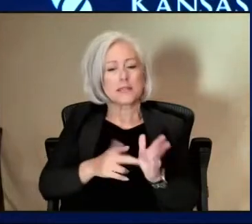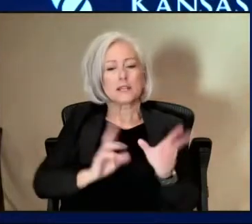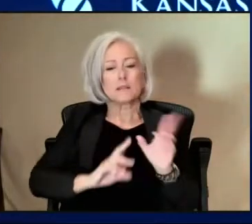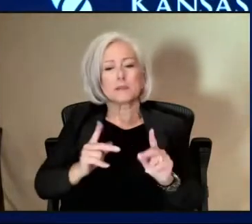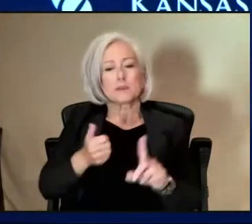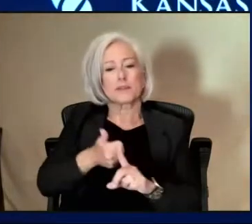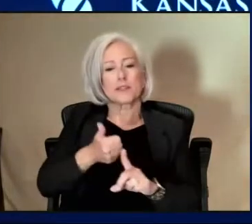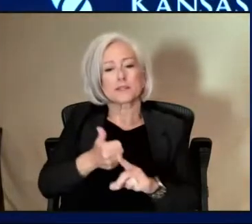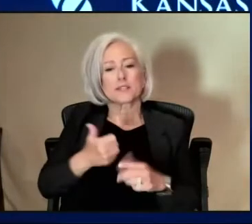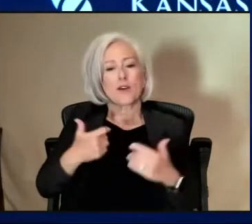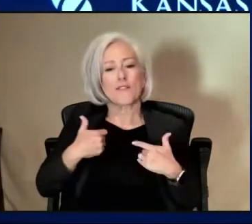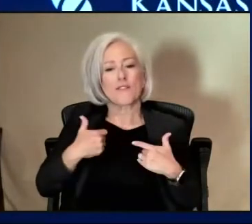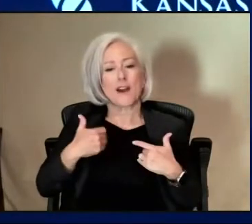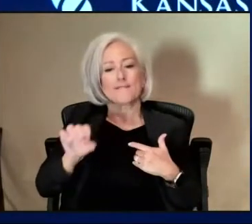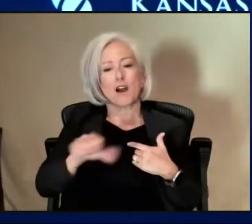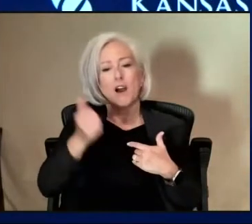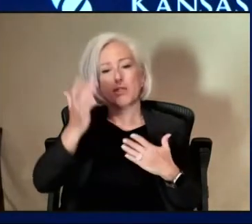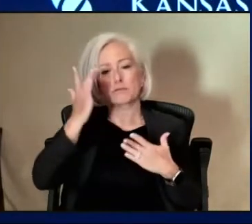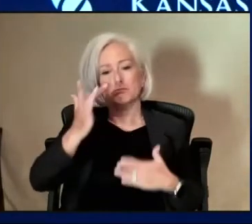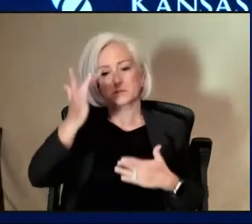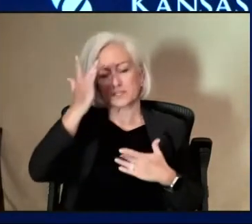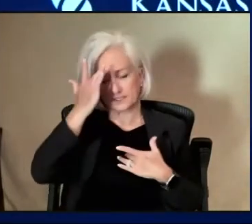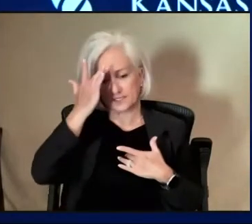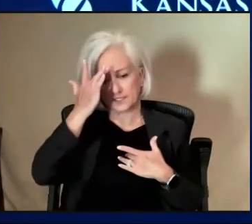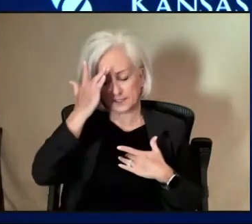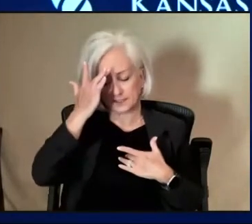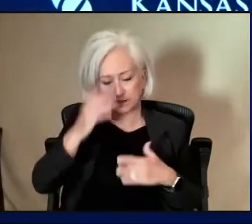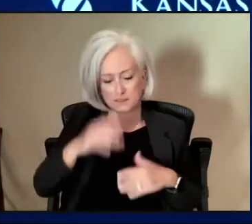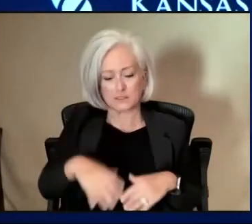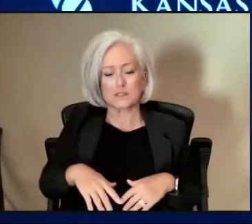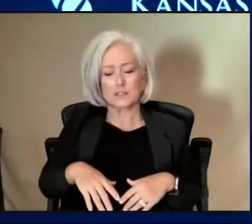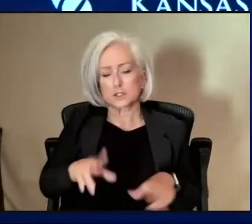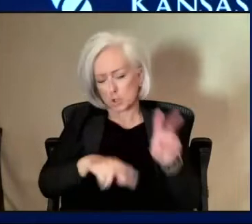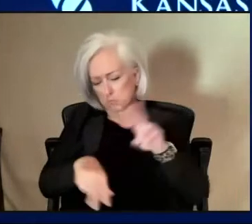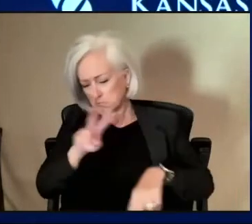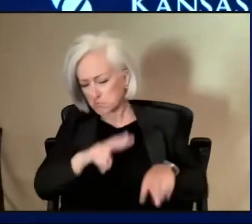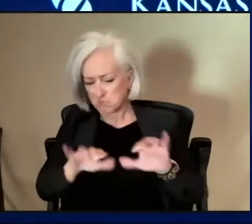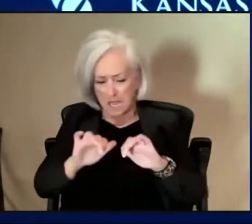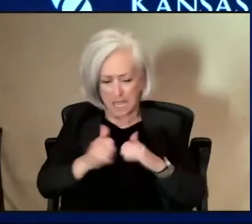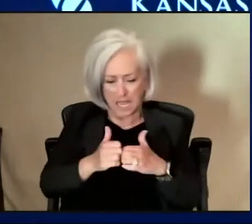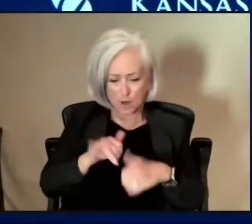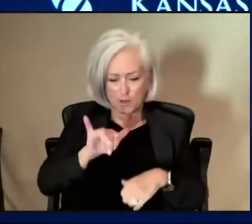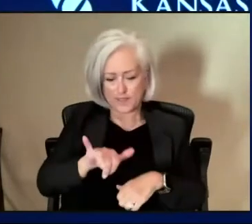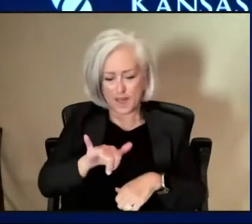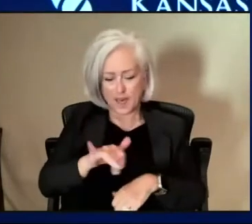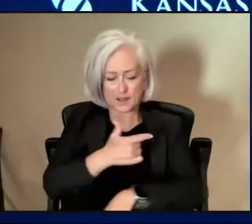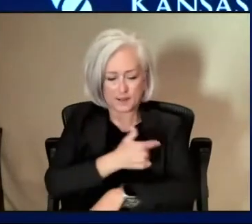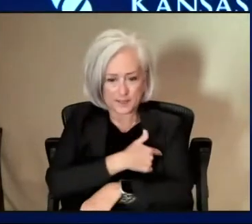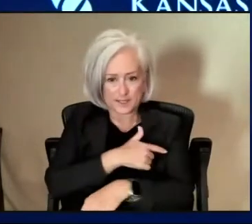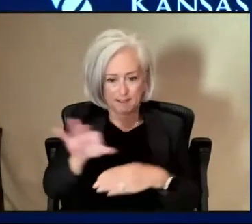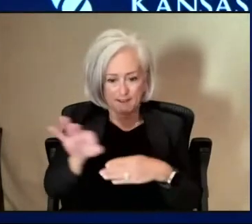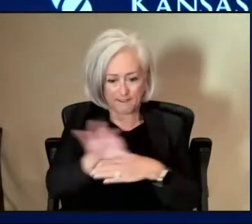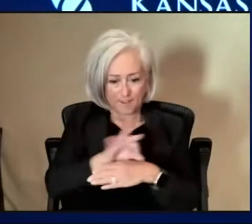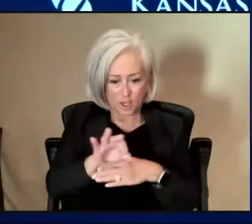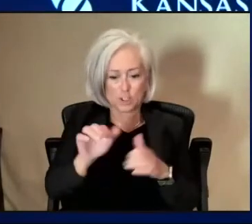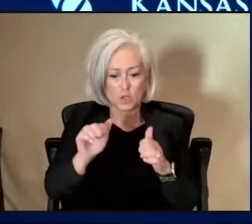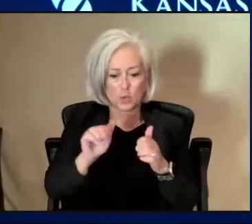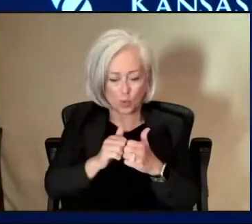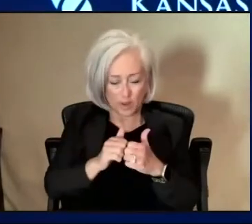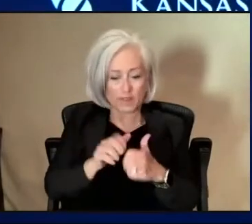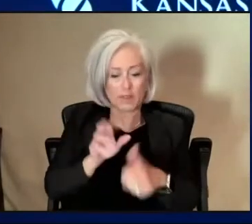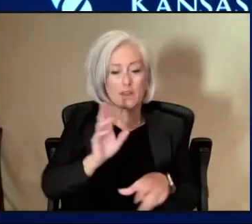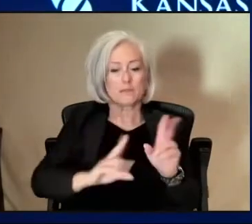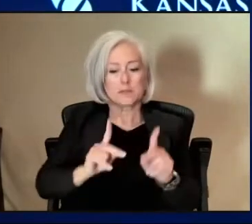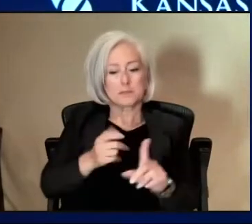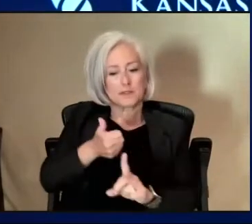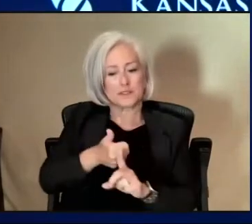to evaluate how does this function within an individual that has underlying comorbidity, as Dr. Poland mentioned,